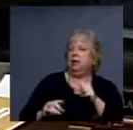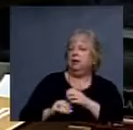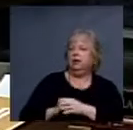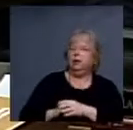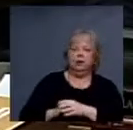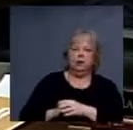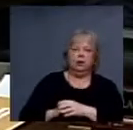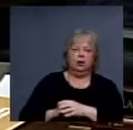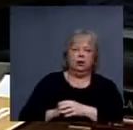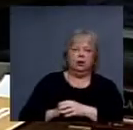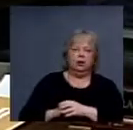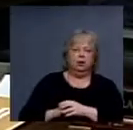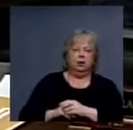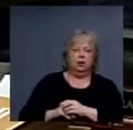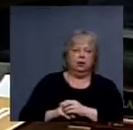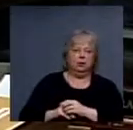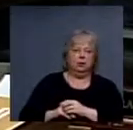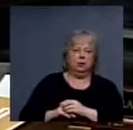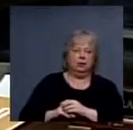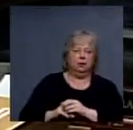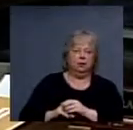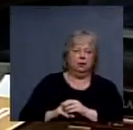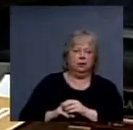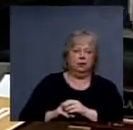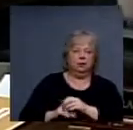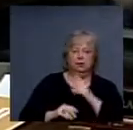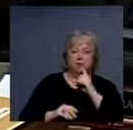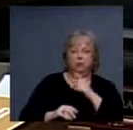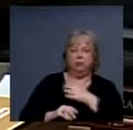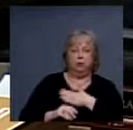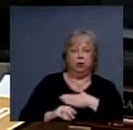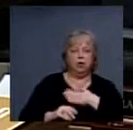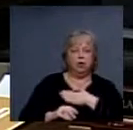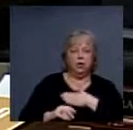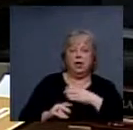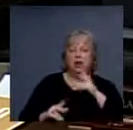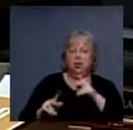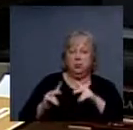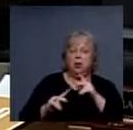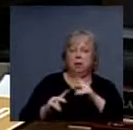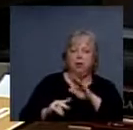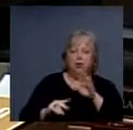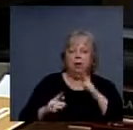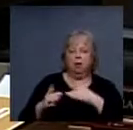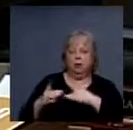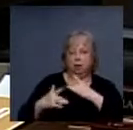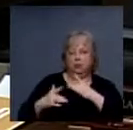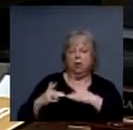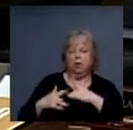I'll say I certainly appreciate the residents' concern.